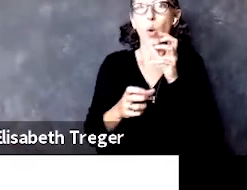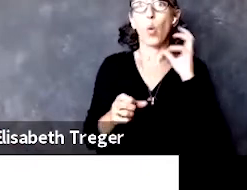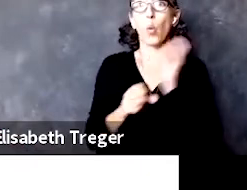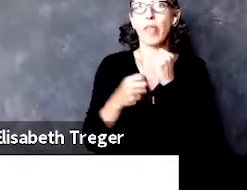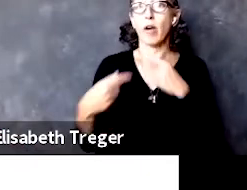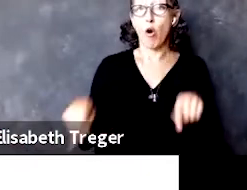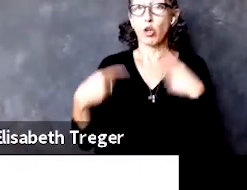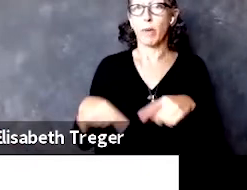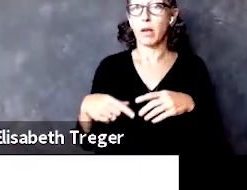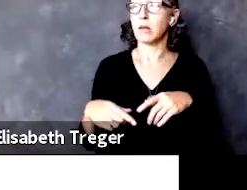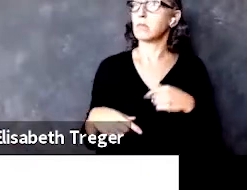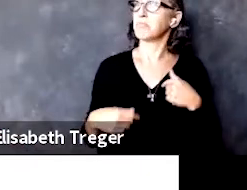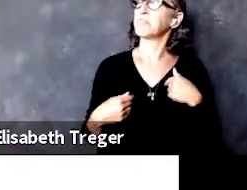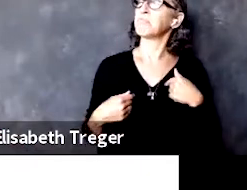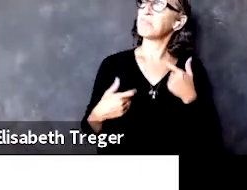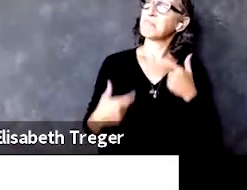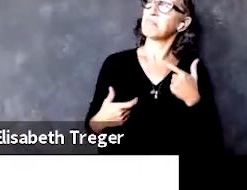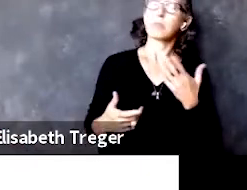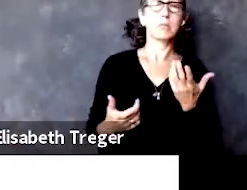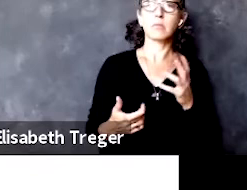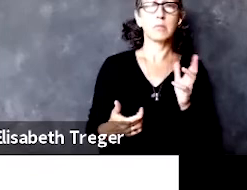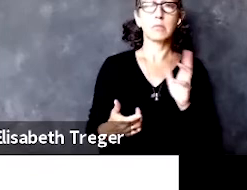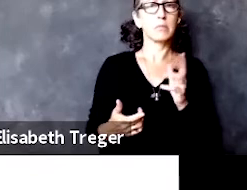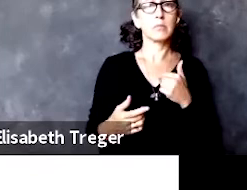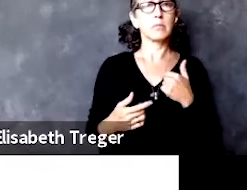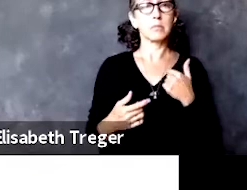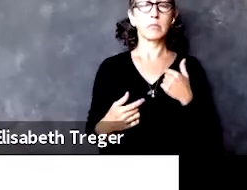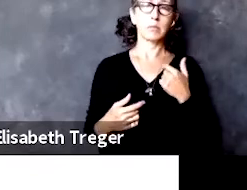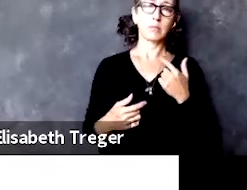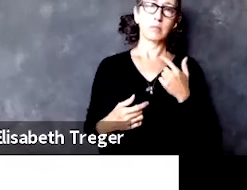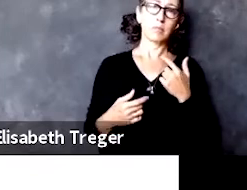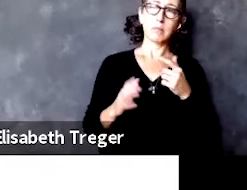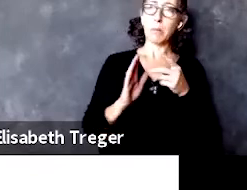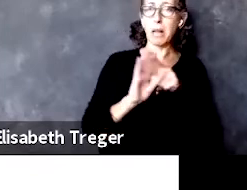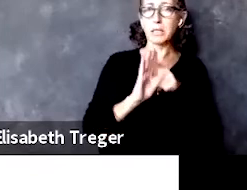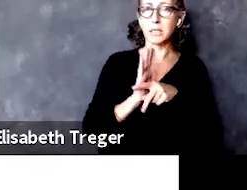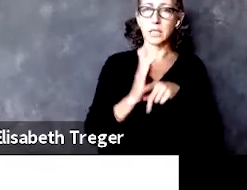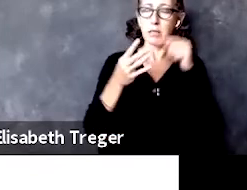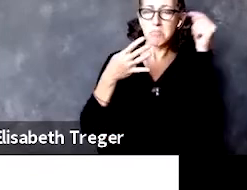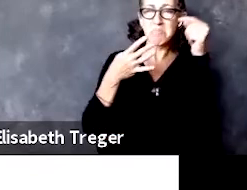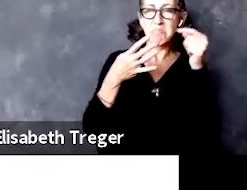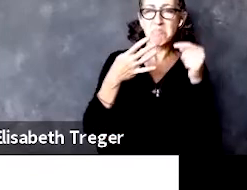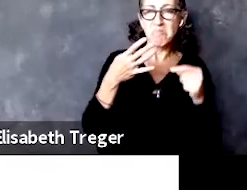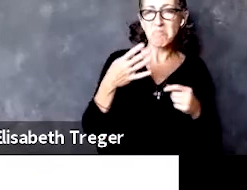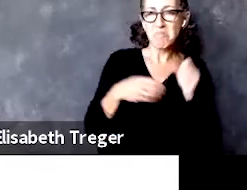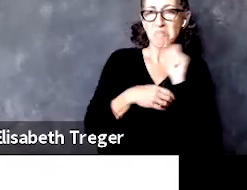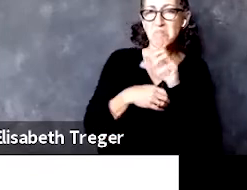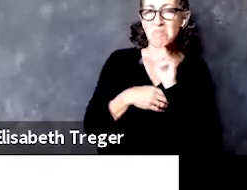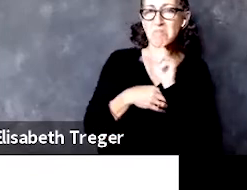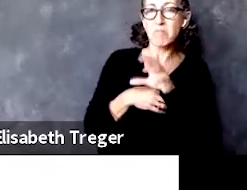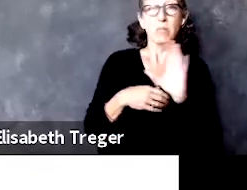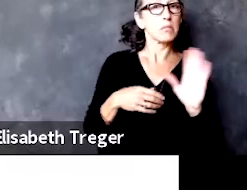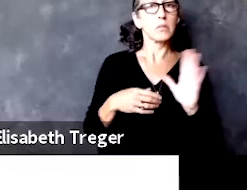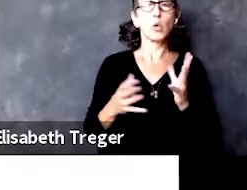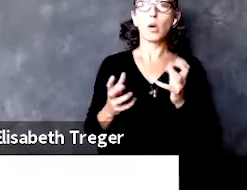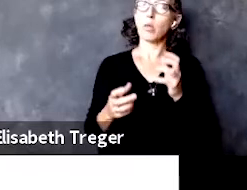We're good because we're smart, right? We're really good at winning the argument, the policy points, etc. But we need to think about the person that we're talking